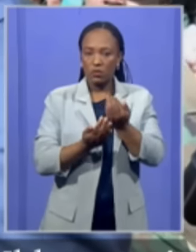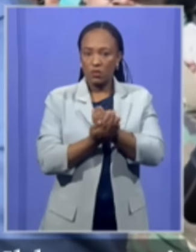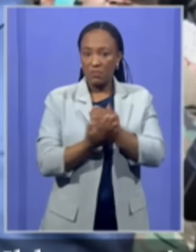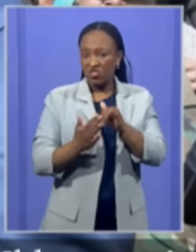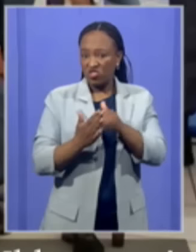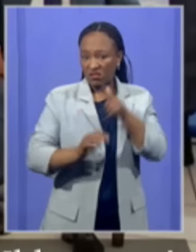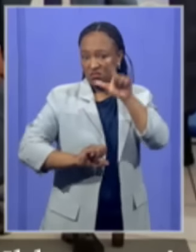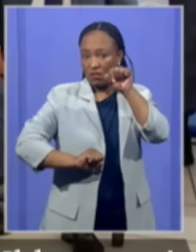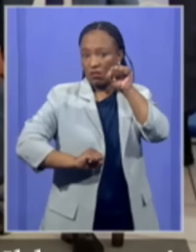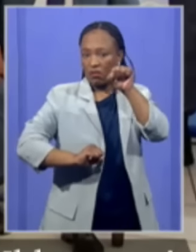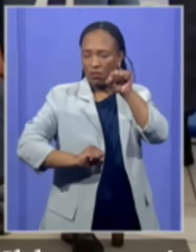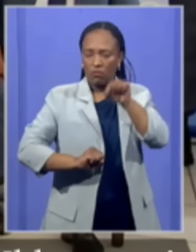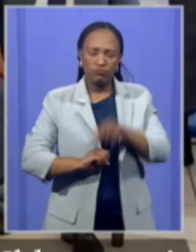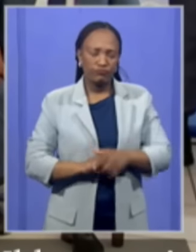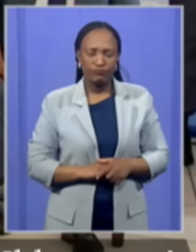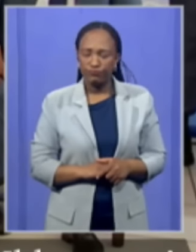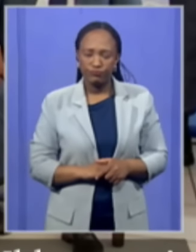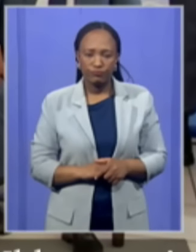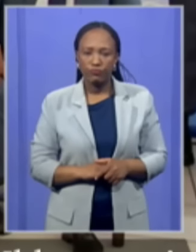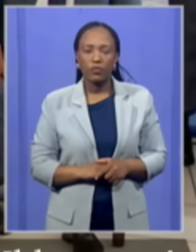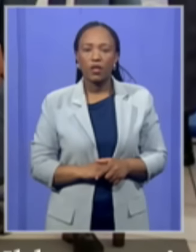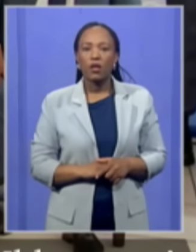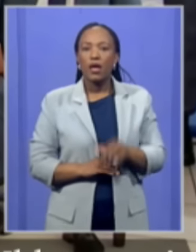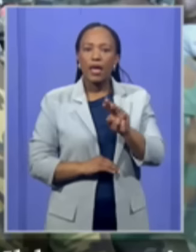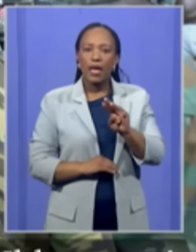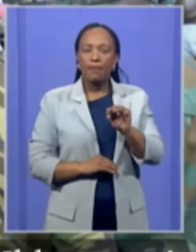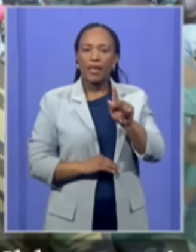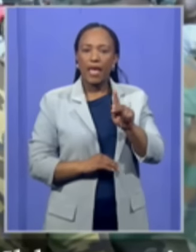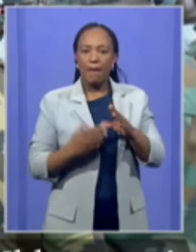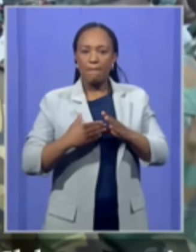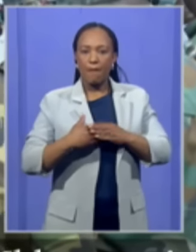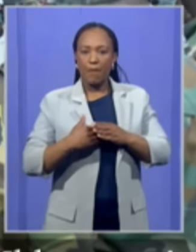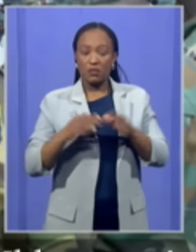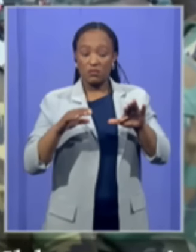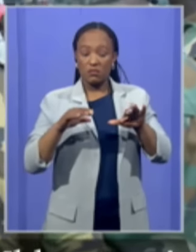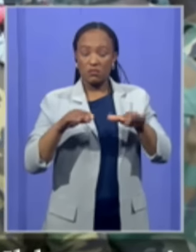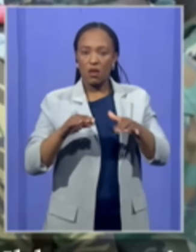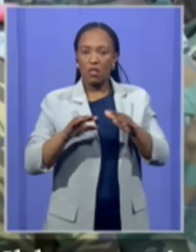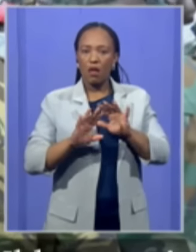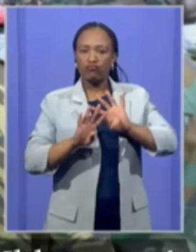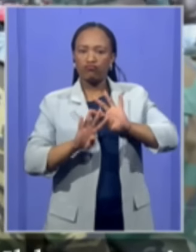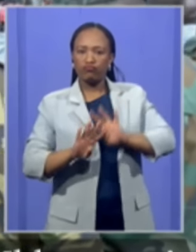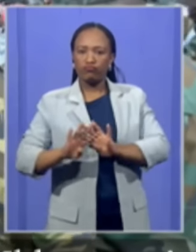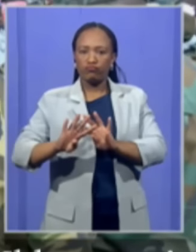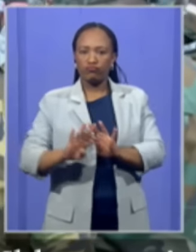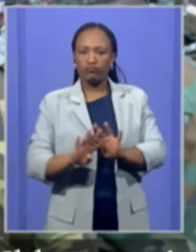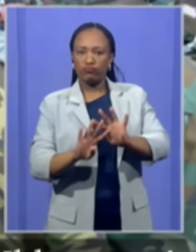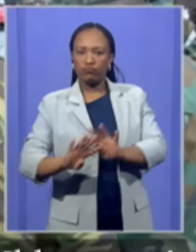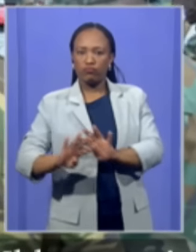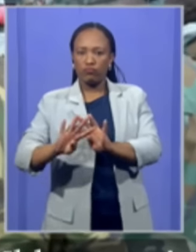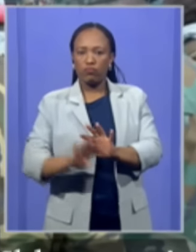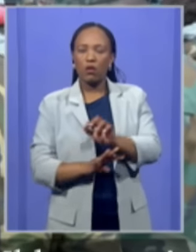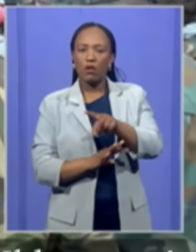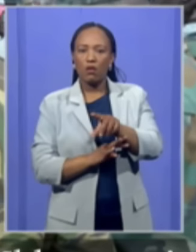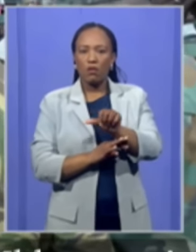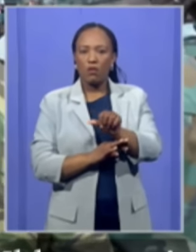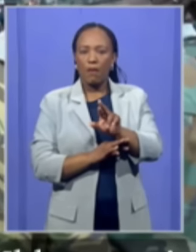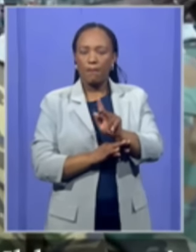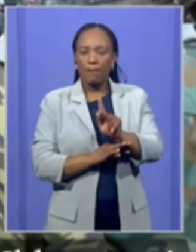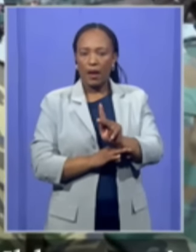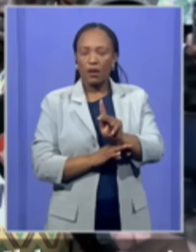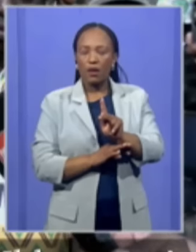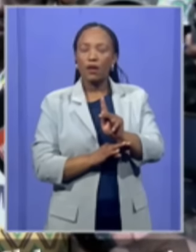of a protest. Ditho tsa mokga wa MK di wantetse seteisheneng sa sepolesa sa Parktown kajeno moo direng di kgahlano le qeto